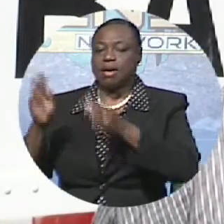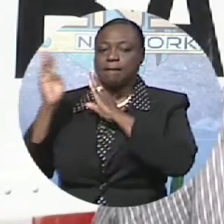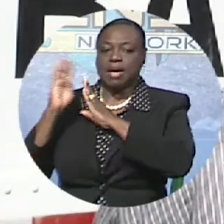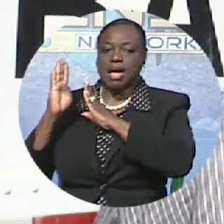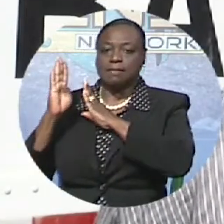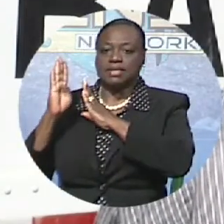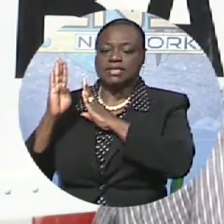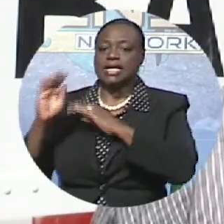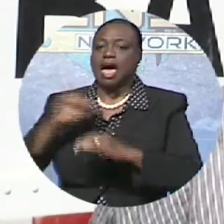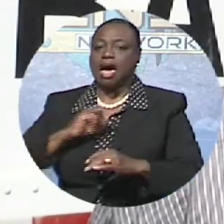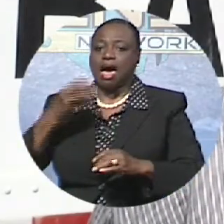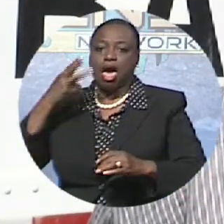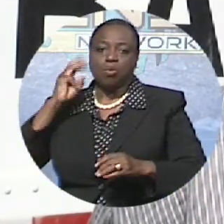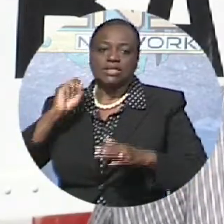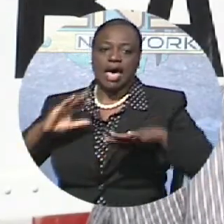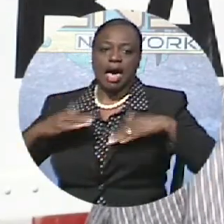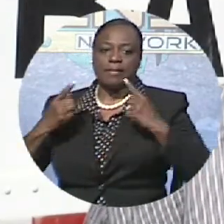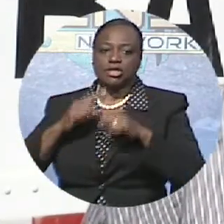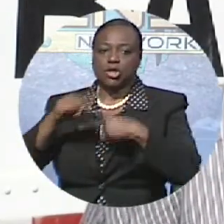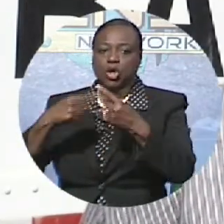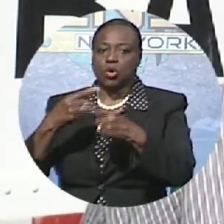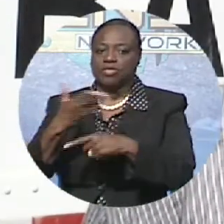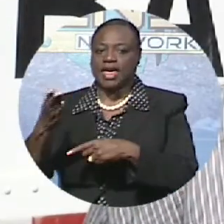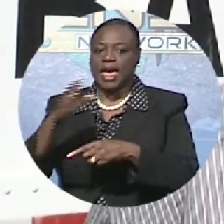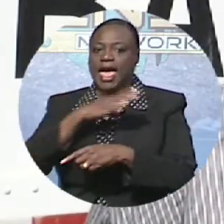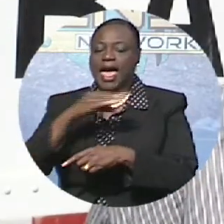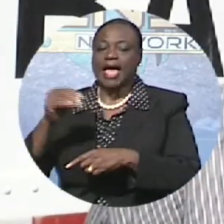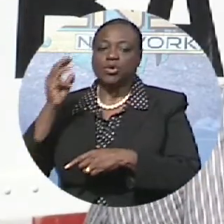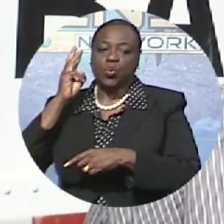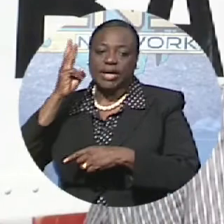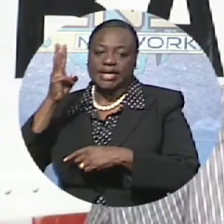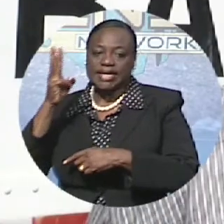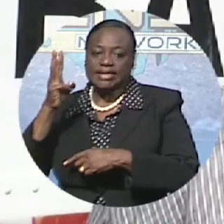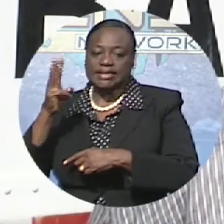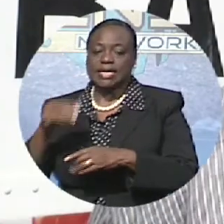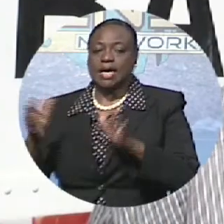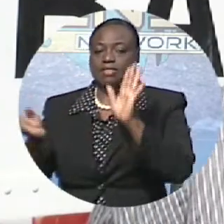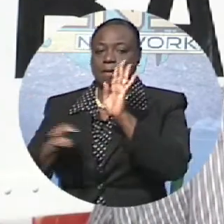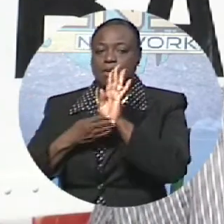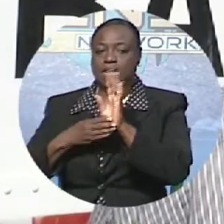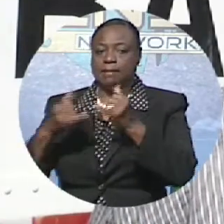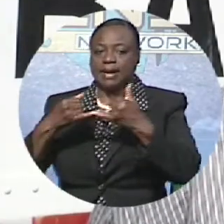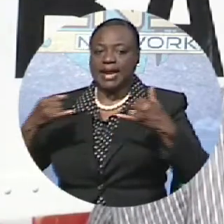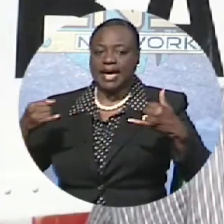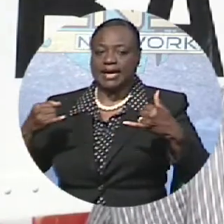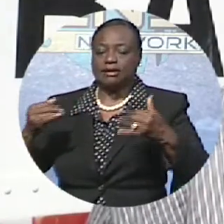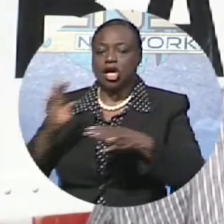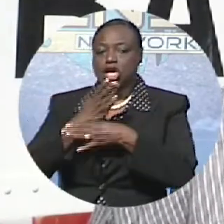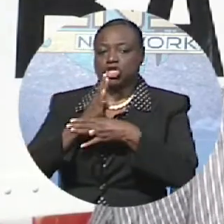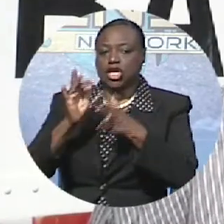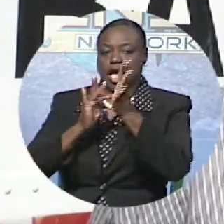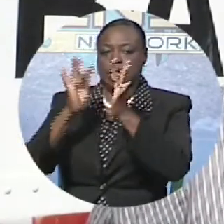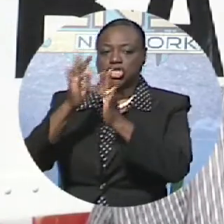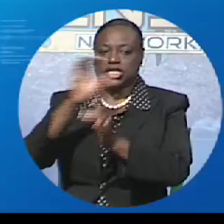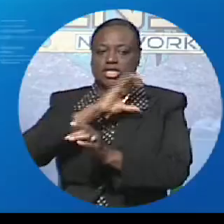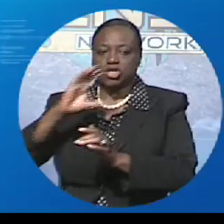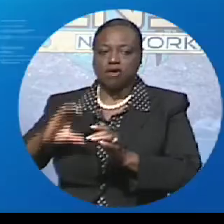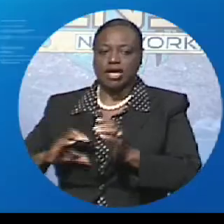was able to go there and witness, and really the bottom line is share Jesus Christ with them.